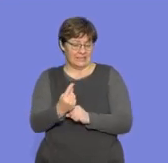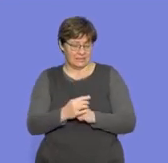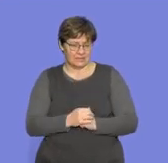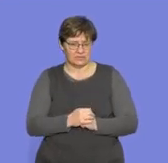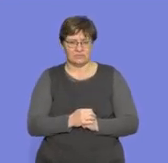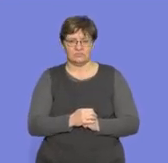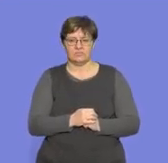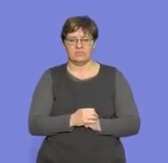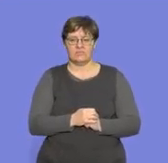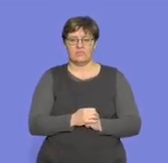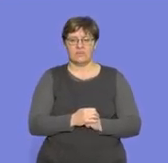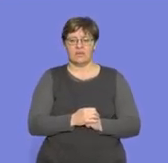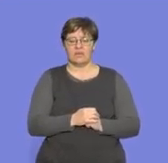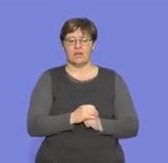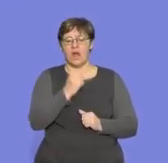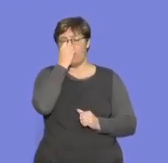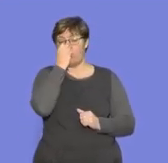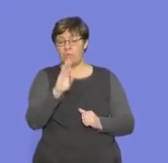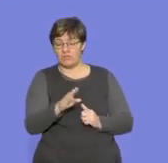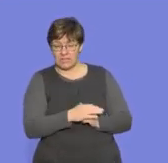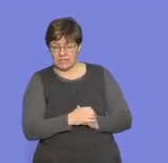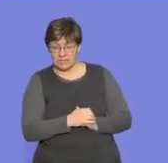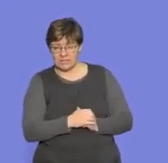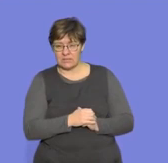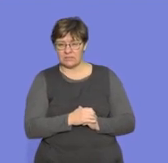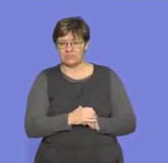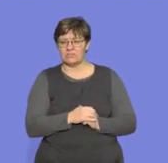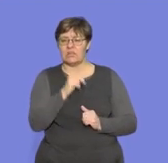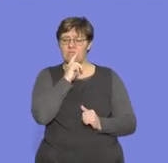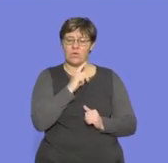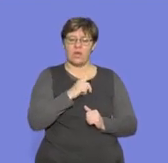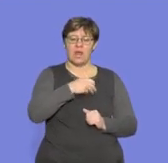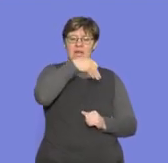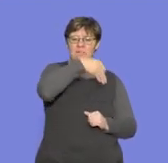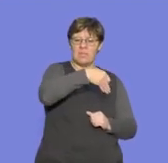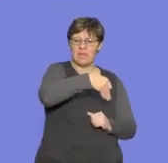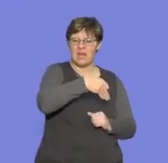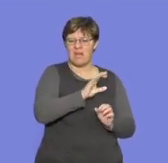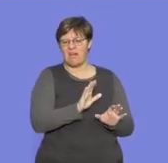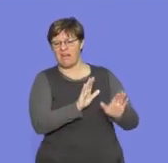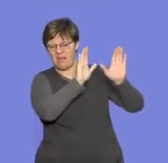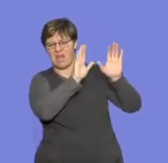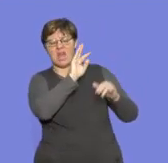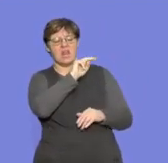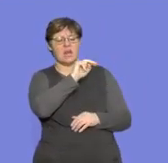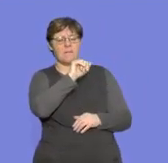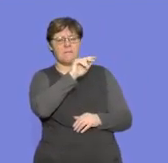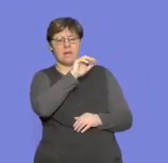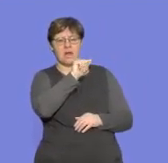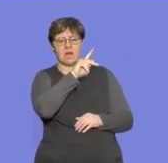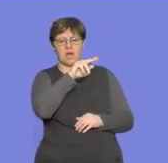here. We've looked at the Namibia and those areas that form the nama-karoo. This is where